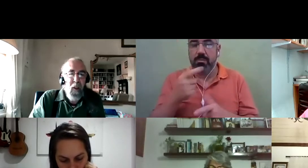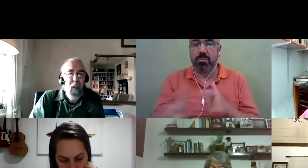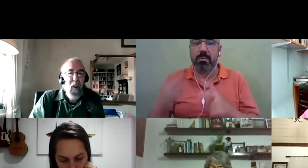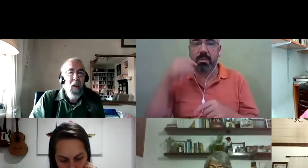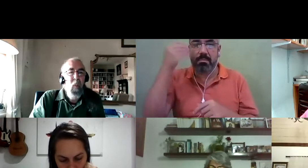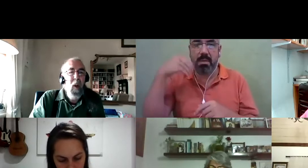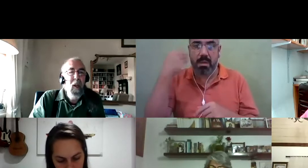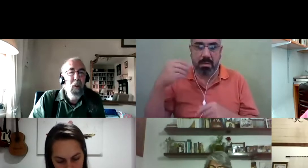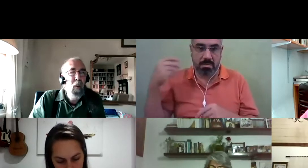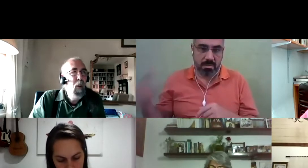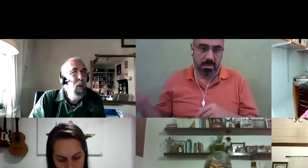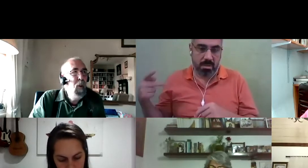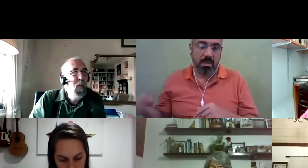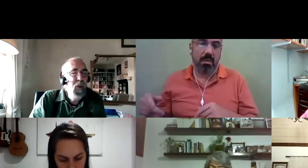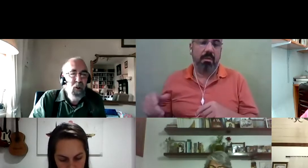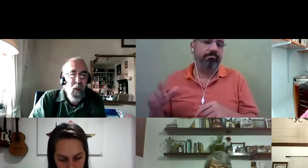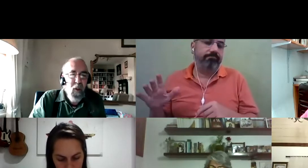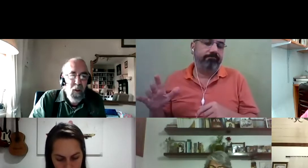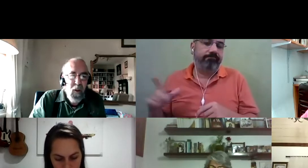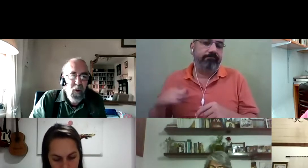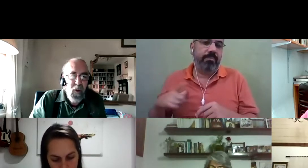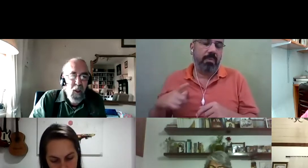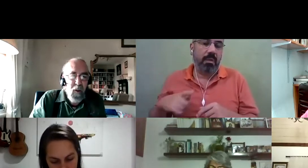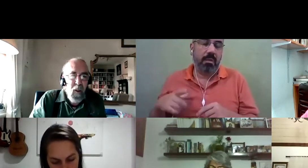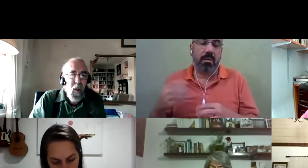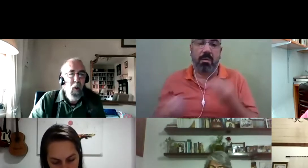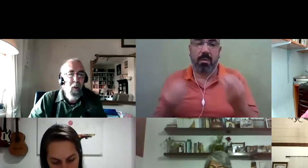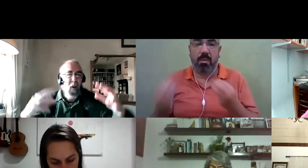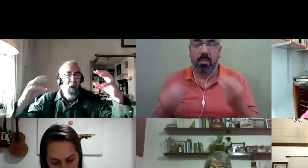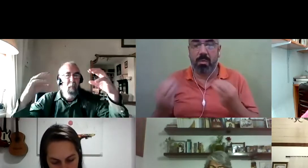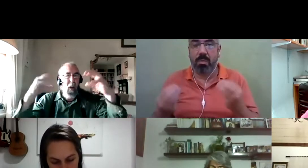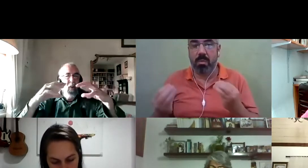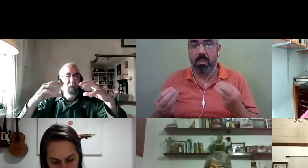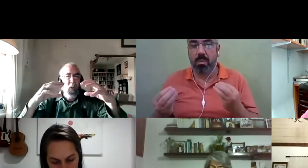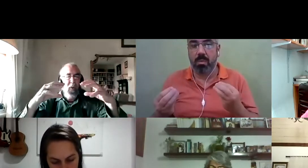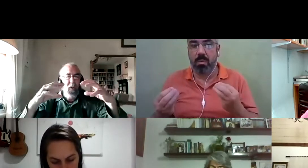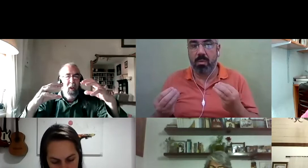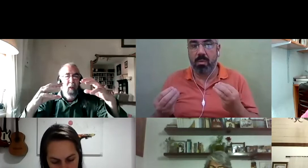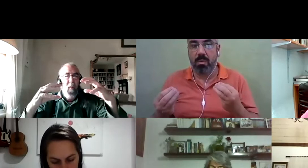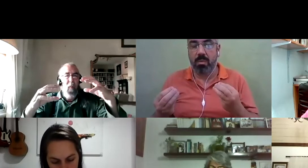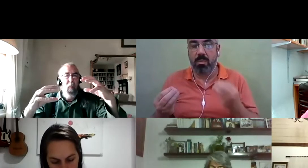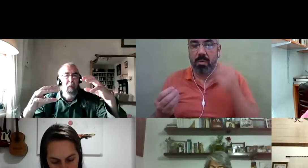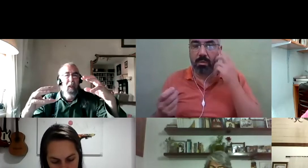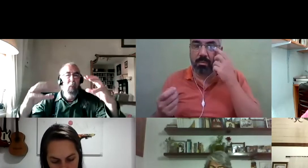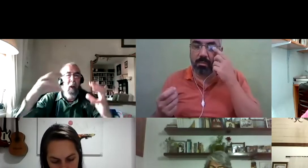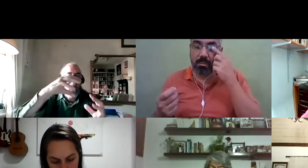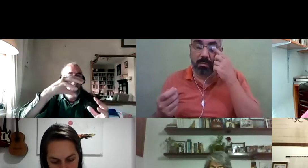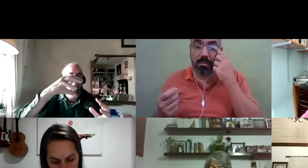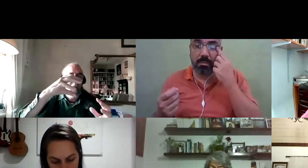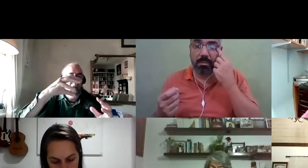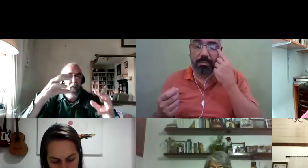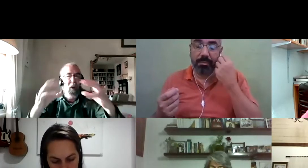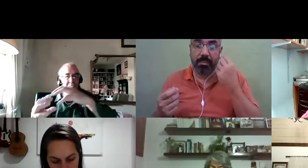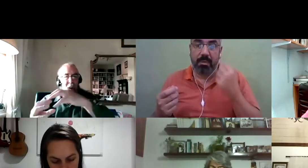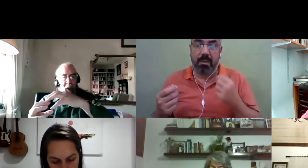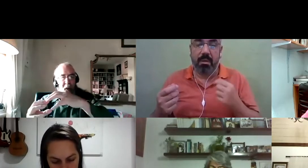It's where you have a situation in a society where there are opposed forces, but neither one is strong